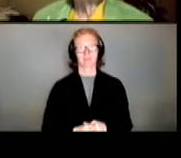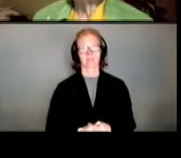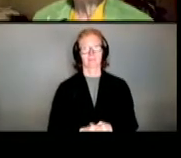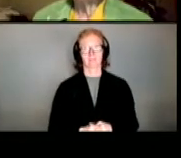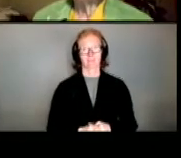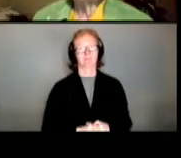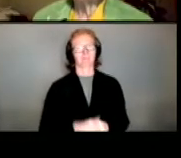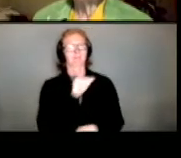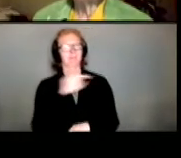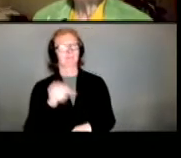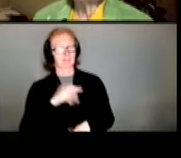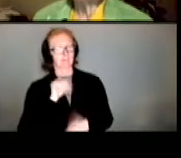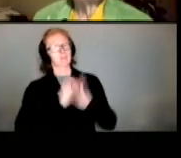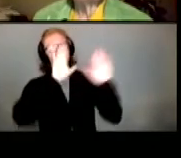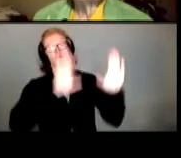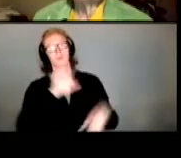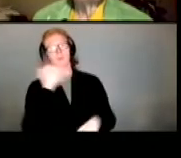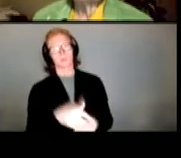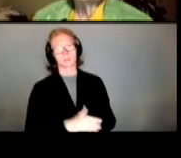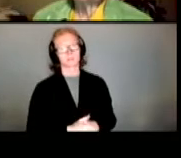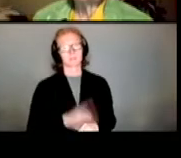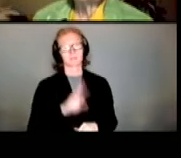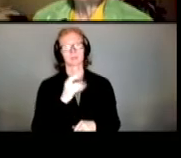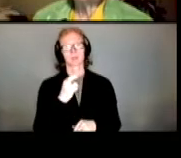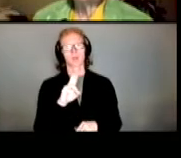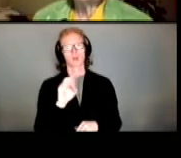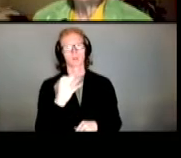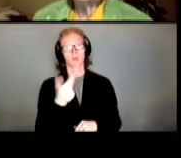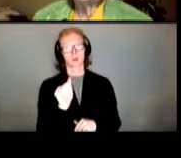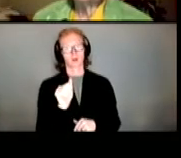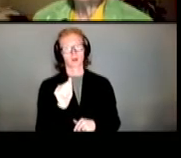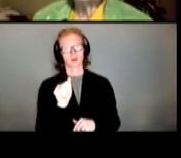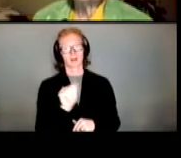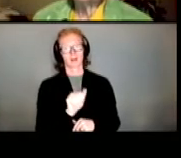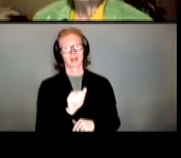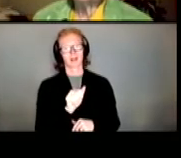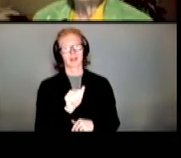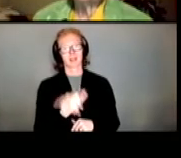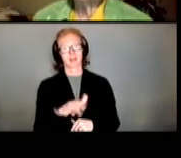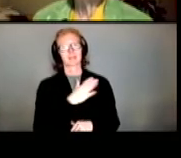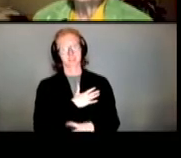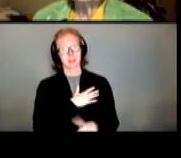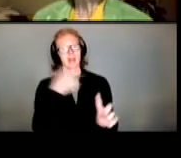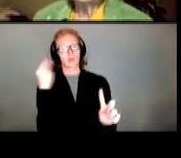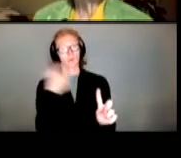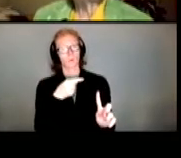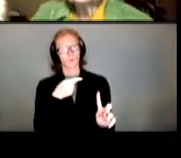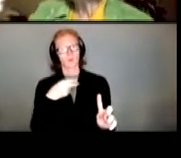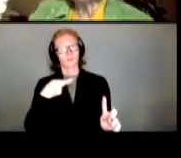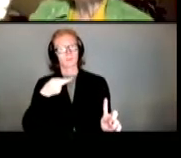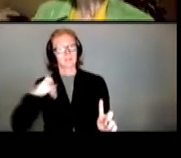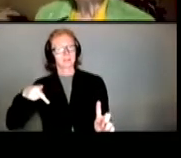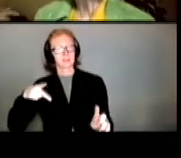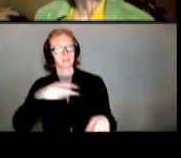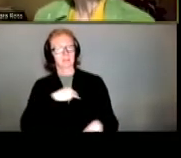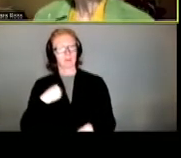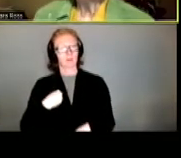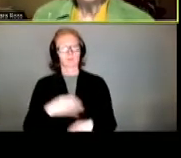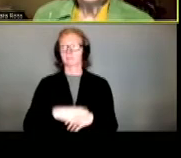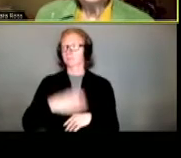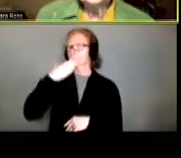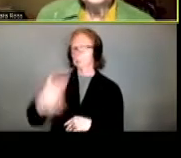That's a great question, Barbara, and that is my intention as a PCCEP member.